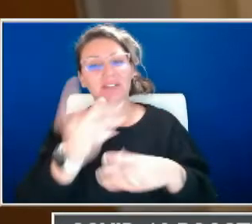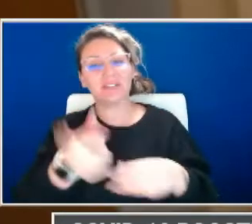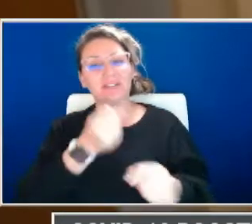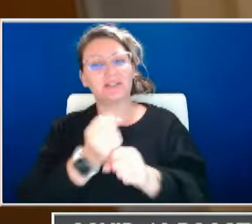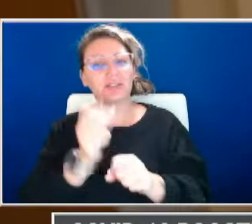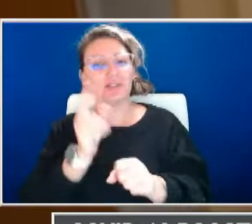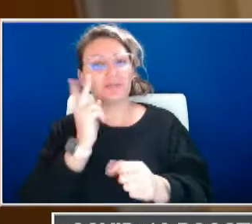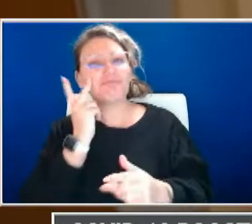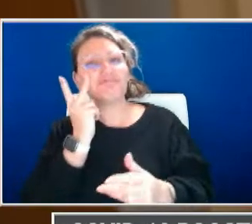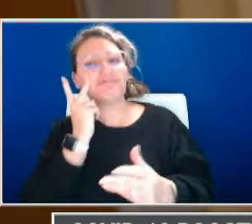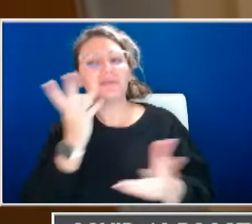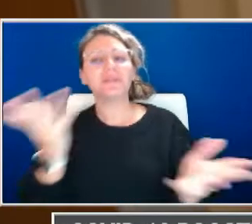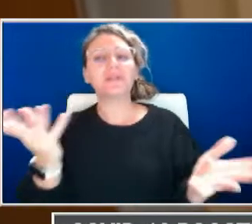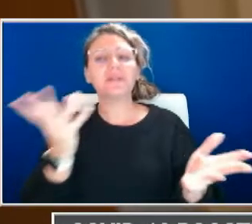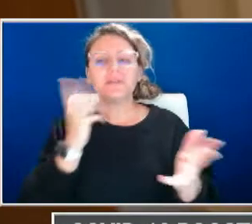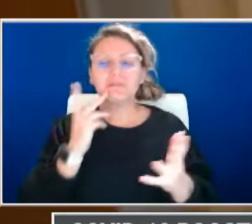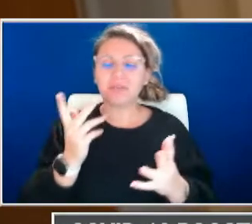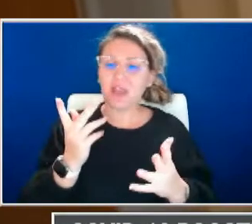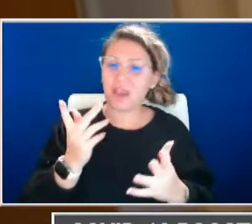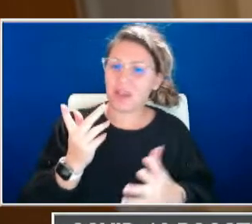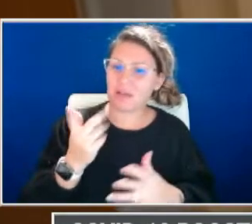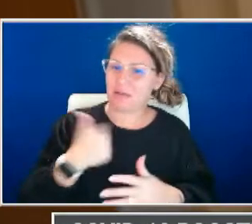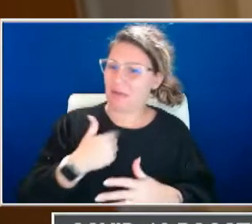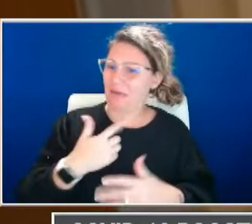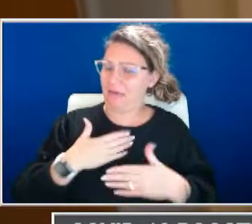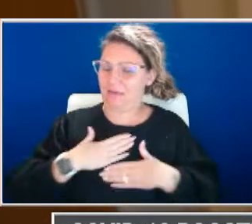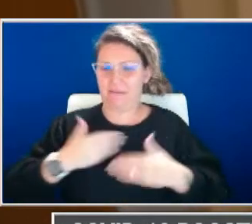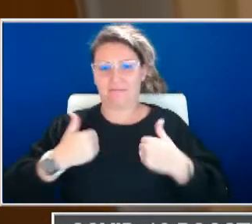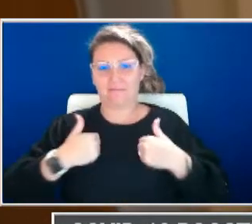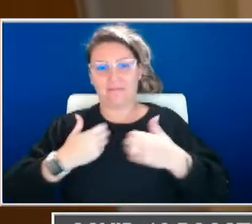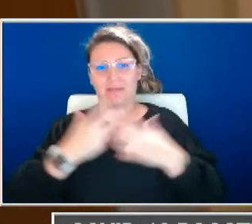just got a lot of living to do yet.